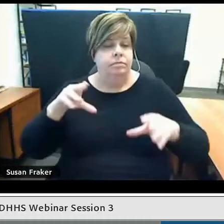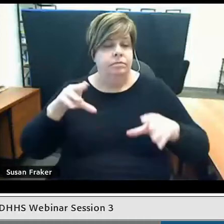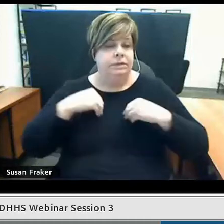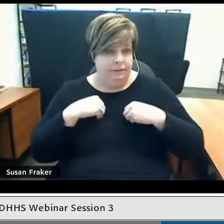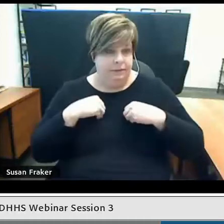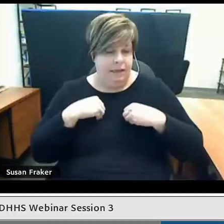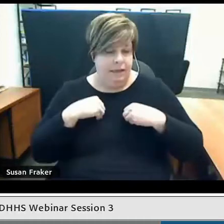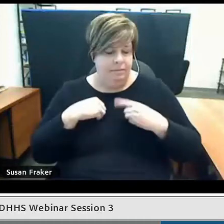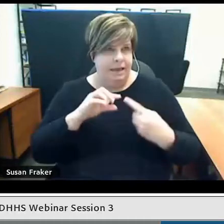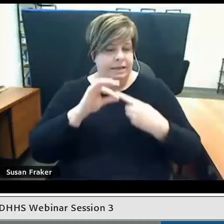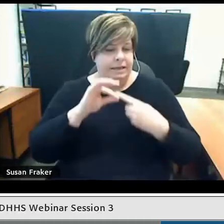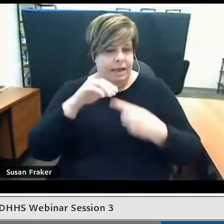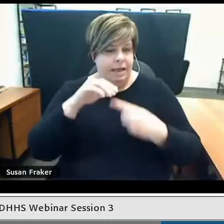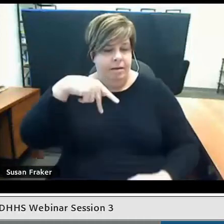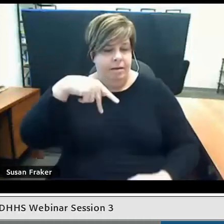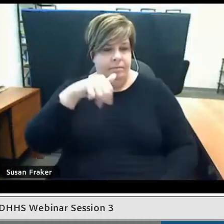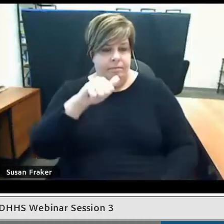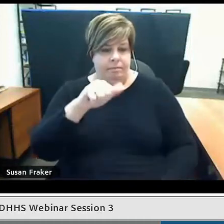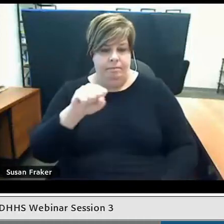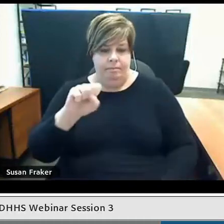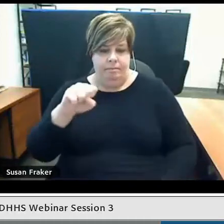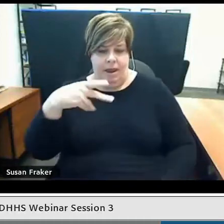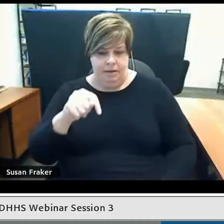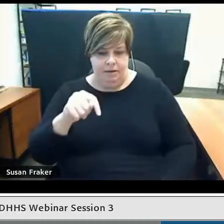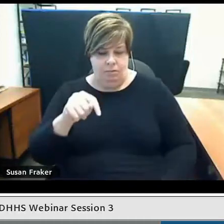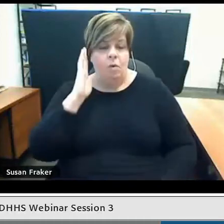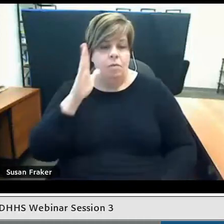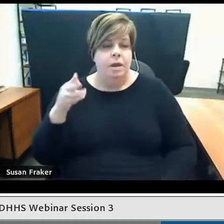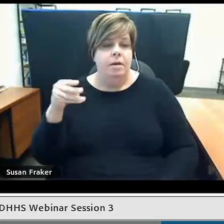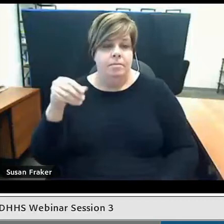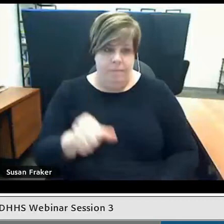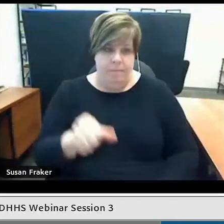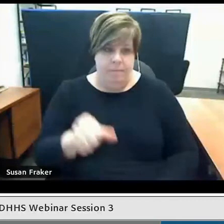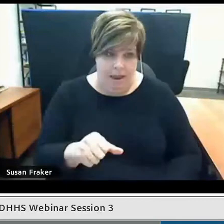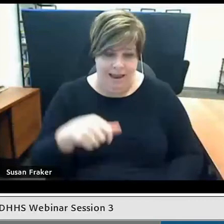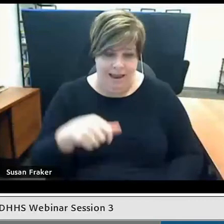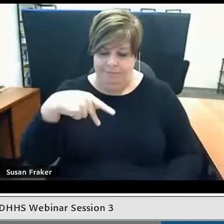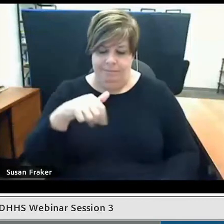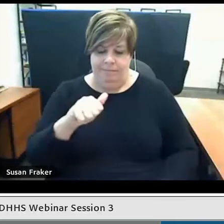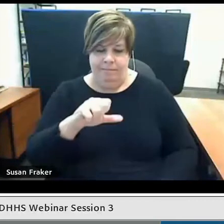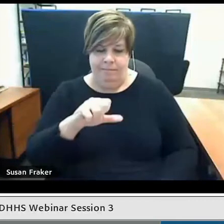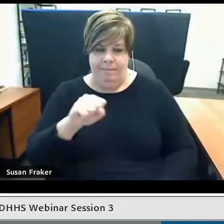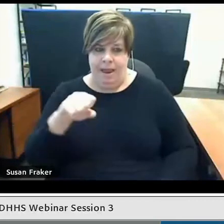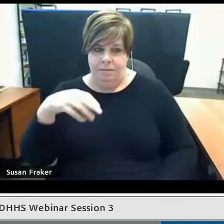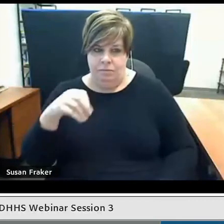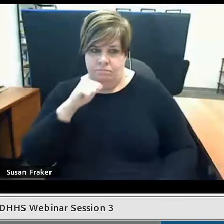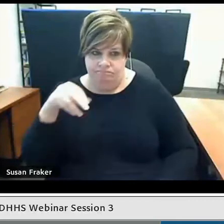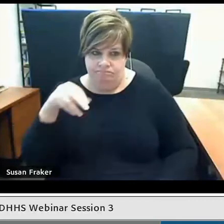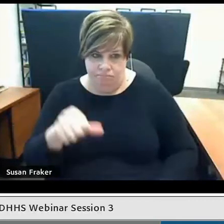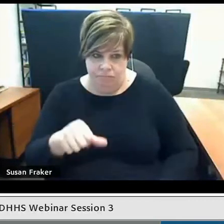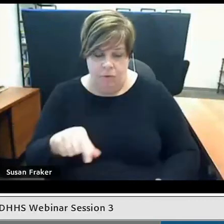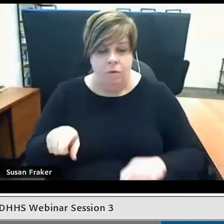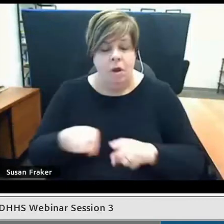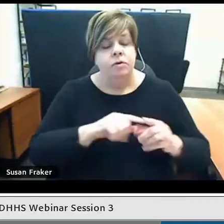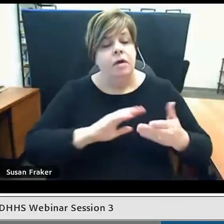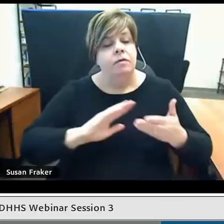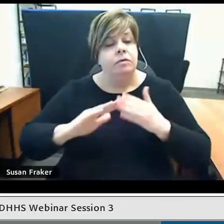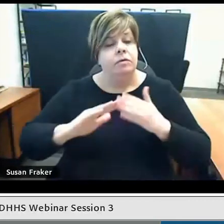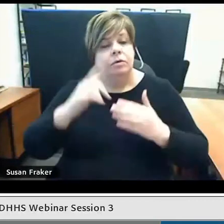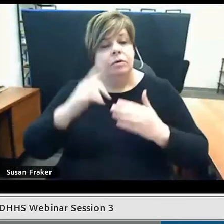for Passport will pay for interpreting services. We also have for community mental health centers